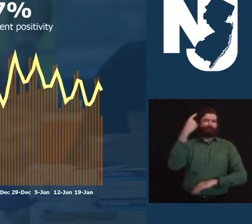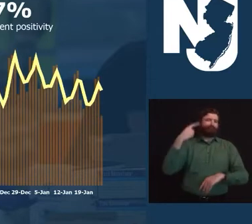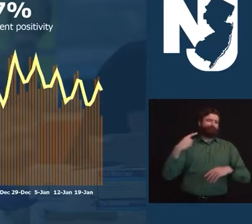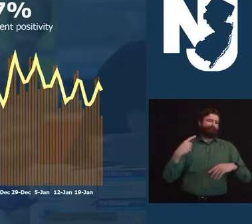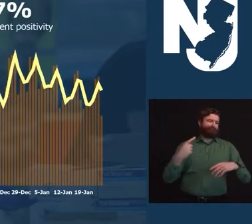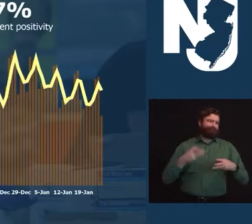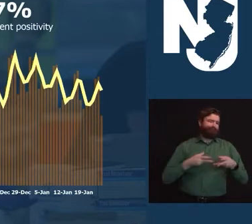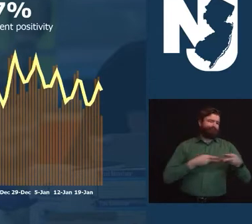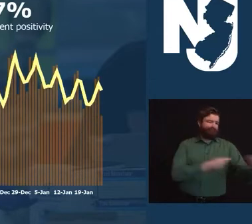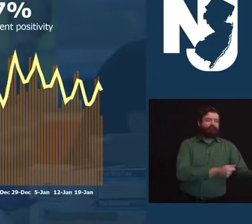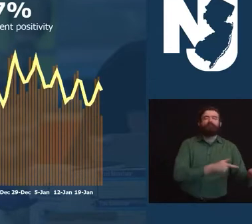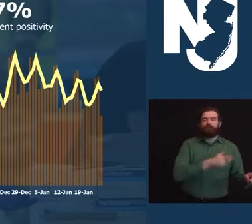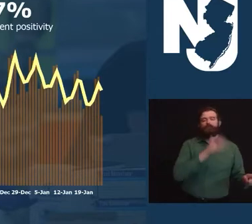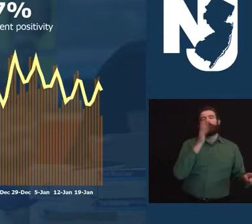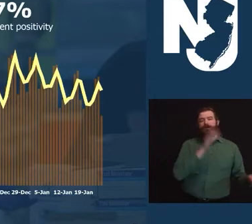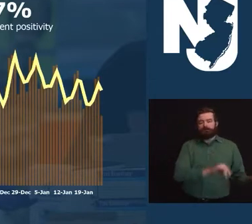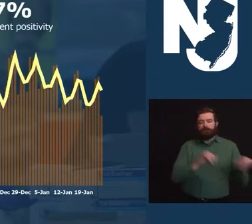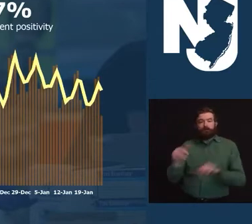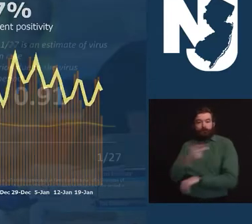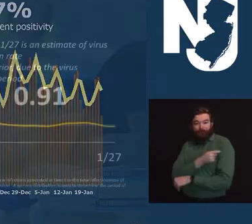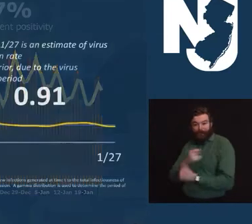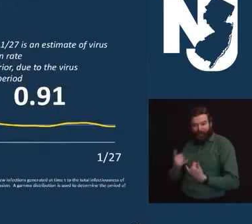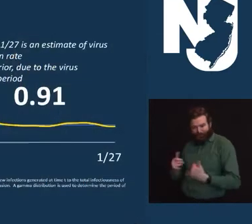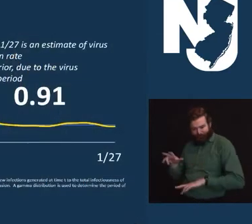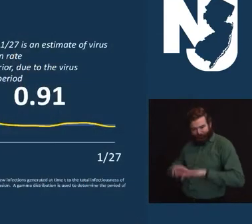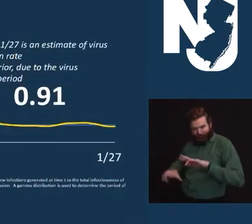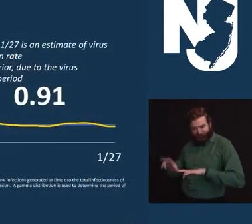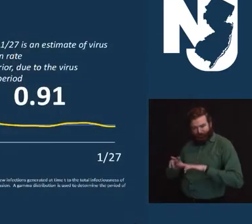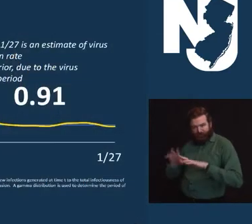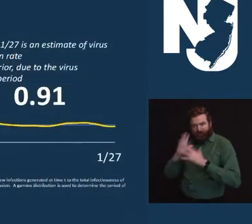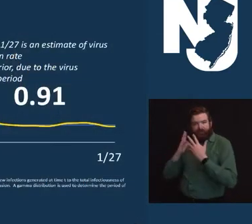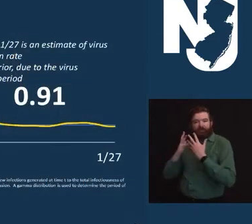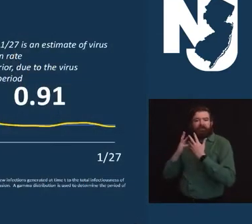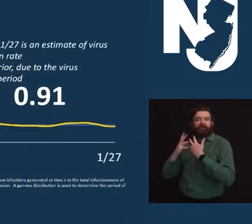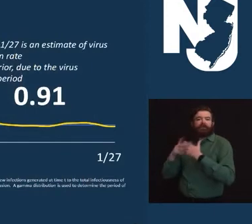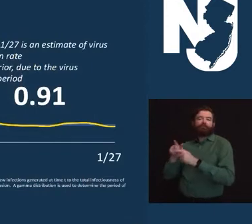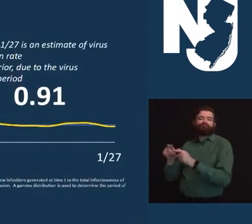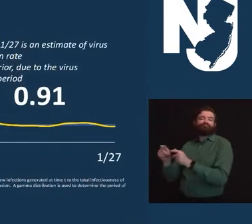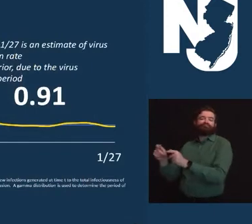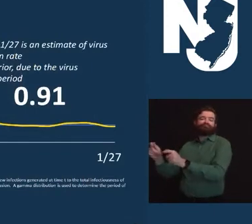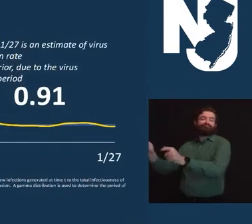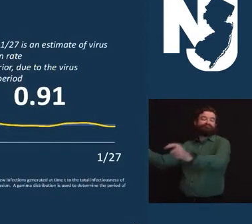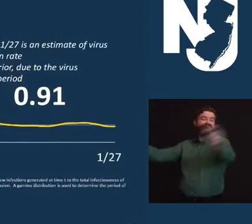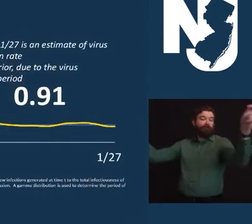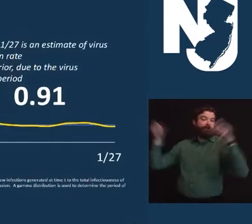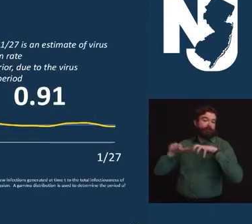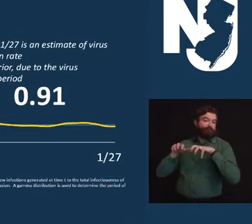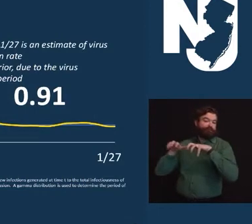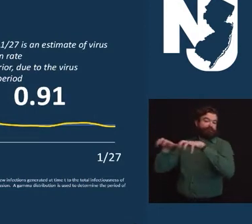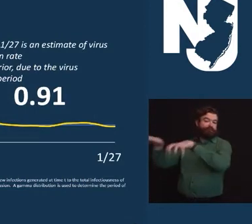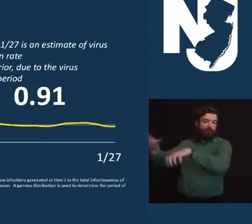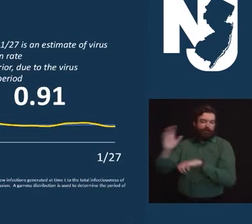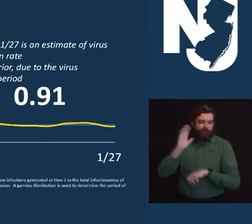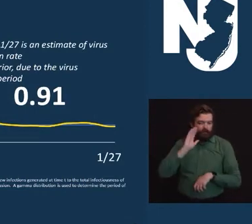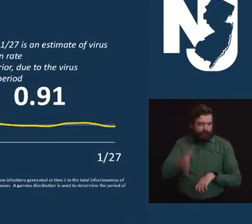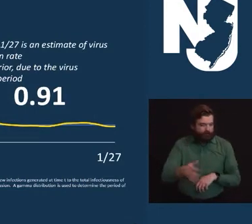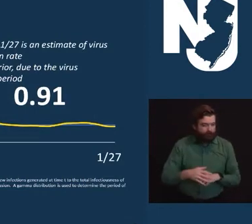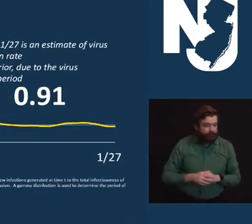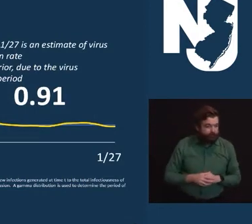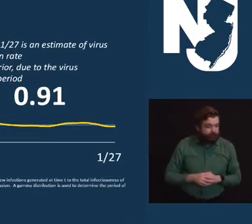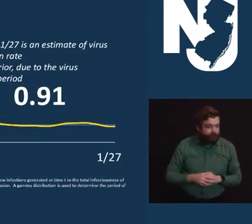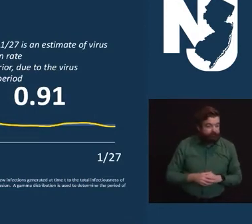thing with the vaccine. Statewide rate of transmission has stayed below 1, 0.91, and let's hope it goes at